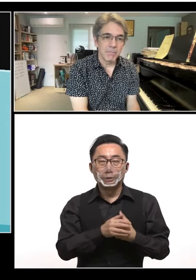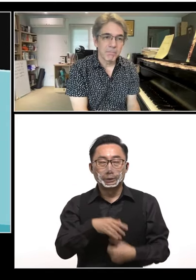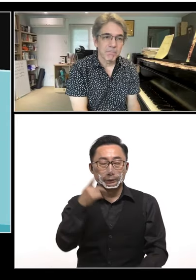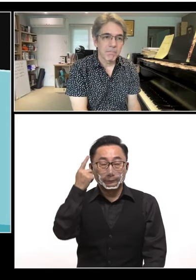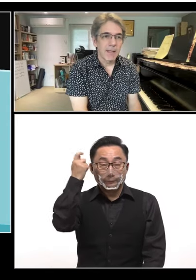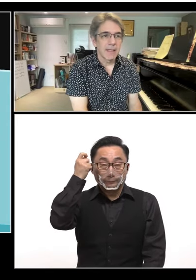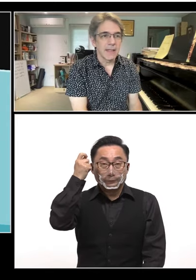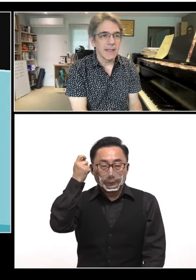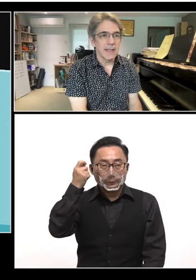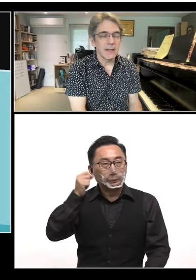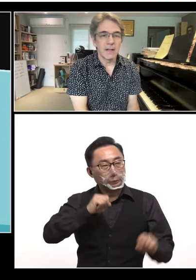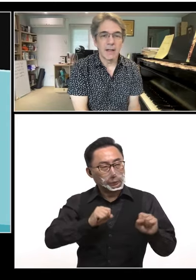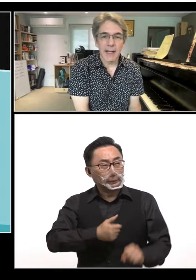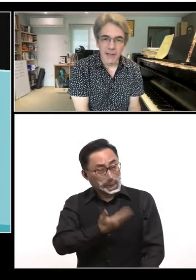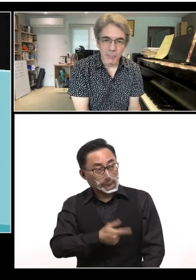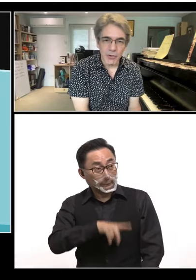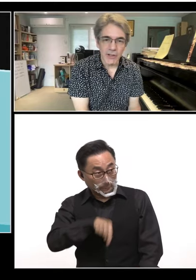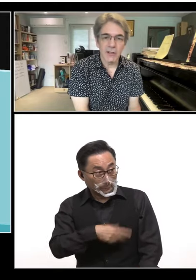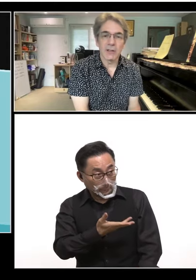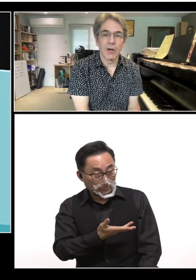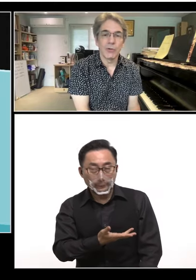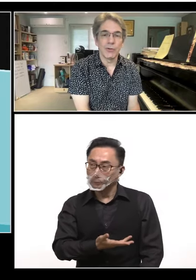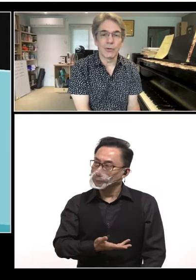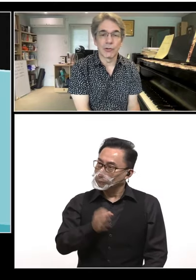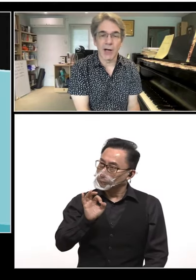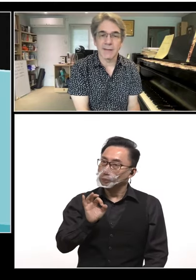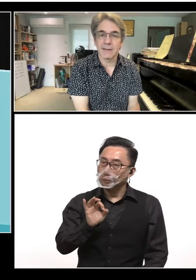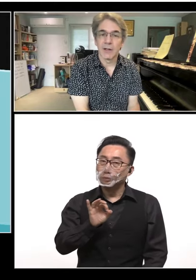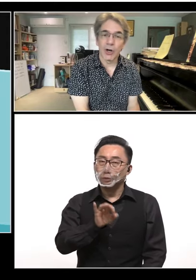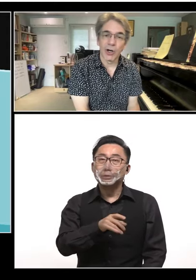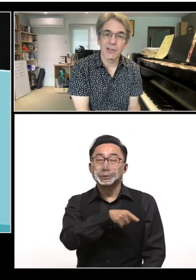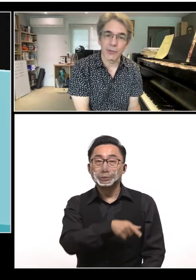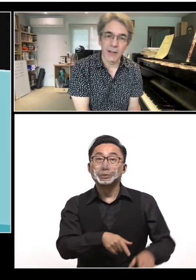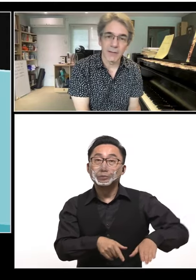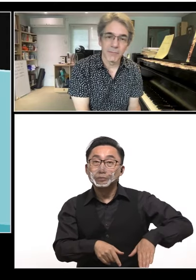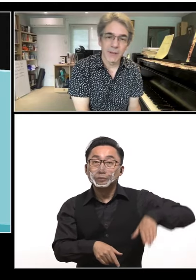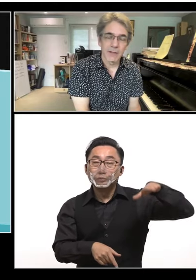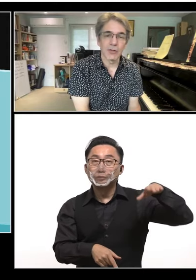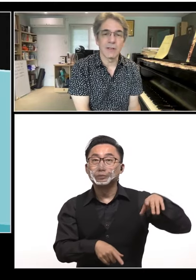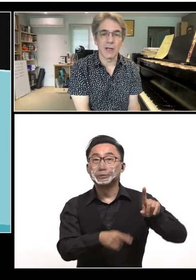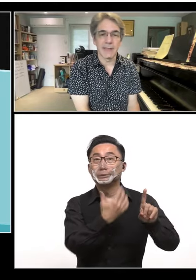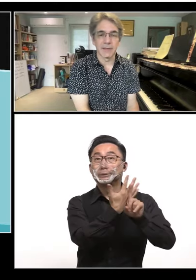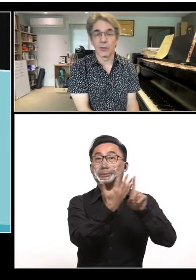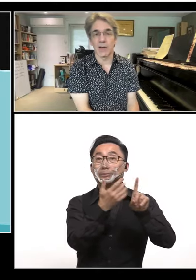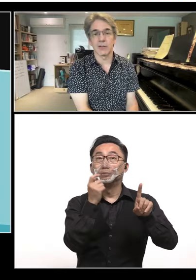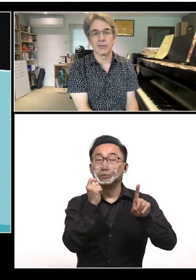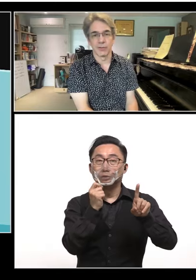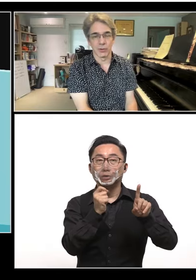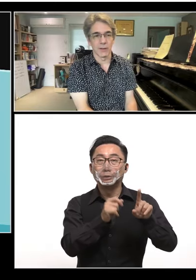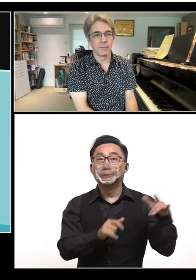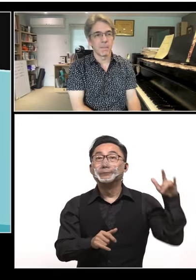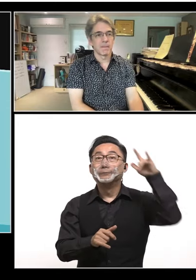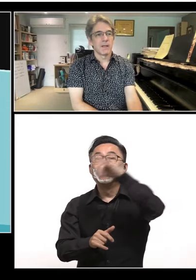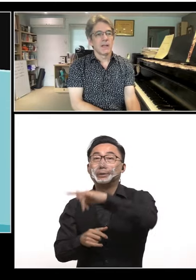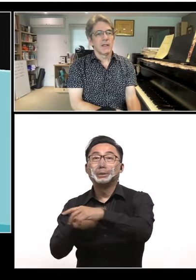16, he had an opportunity to go to Graz, Austria, to study at the Graz